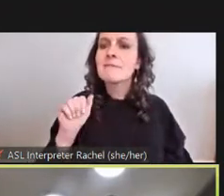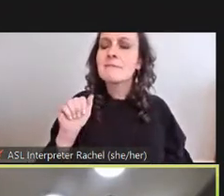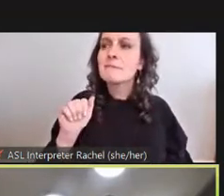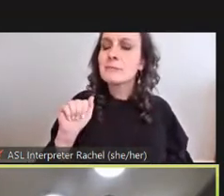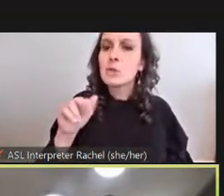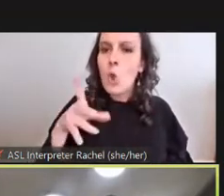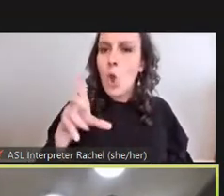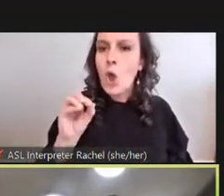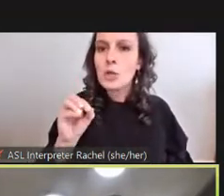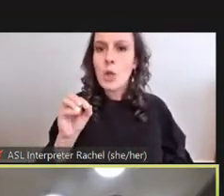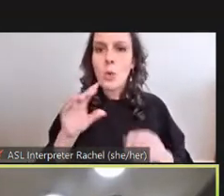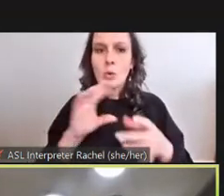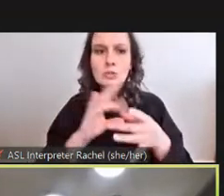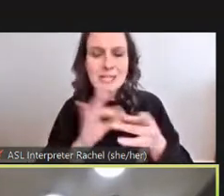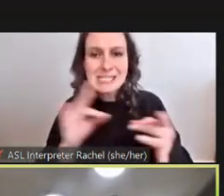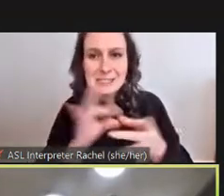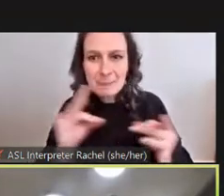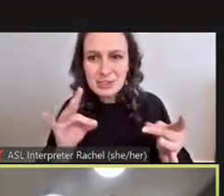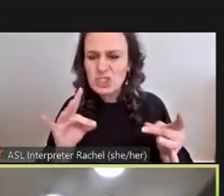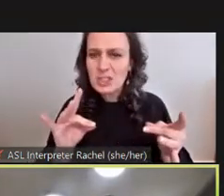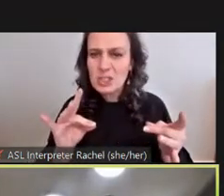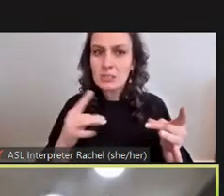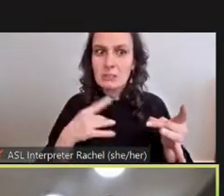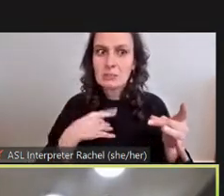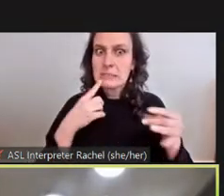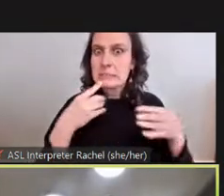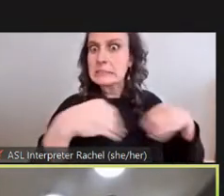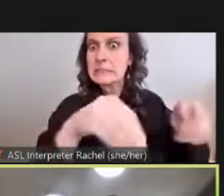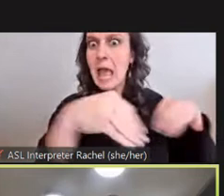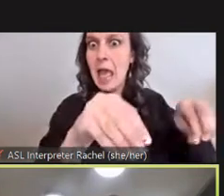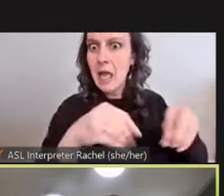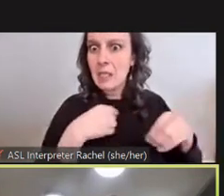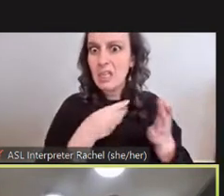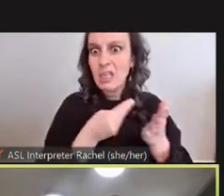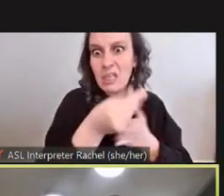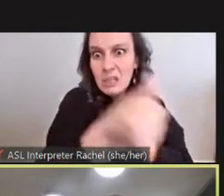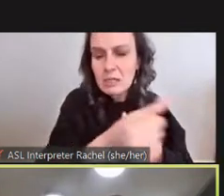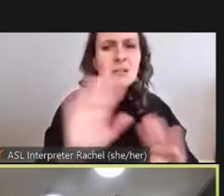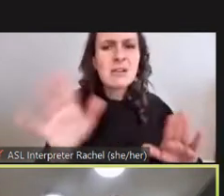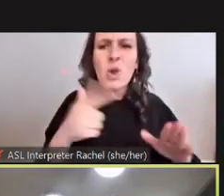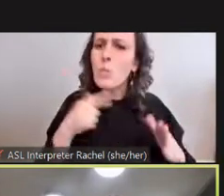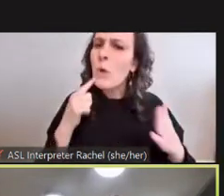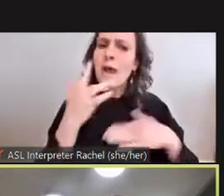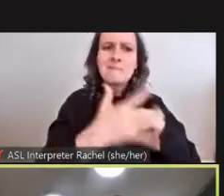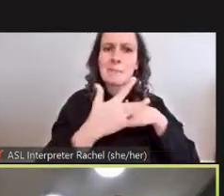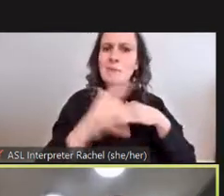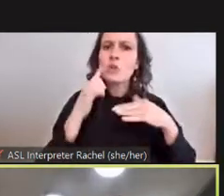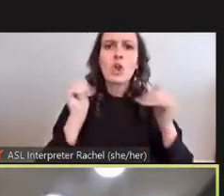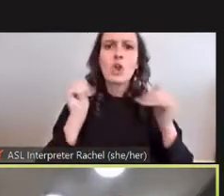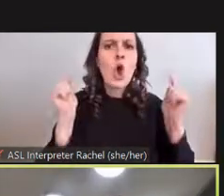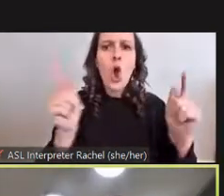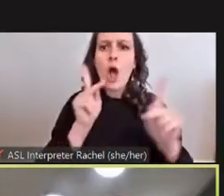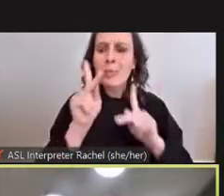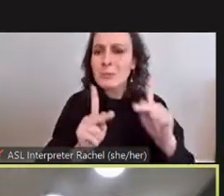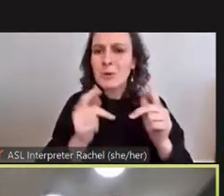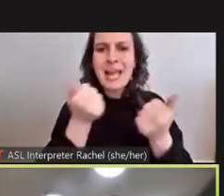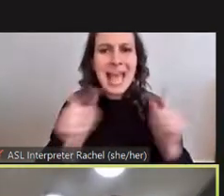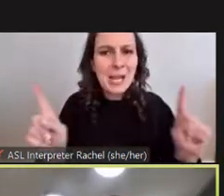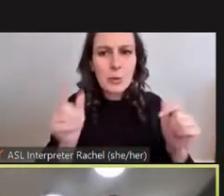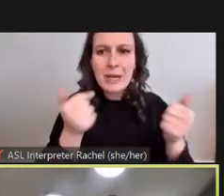it accessible to everyone, everywhere, anytime. That's also our vision. A live event audio